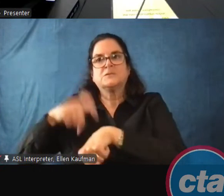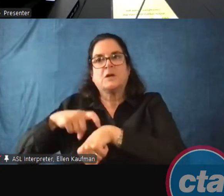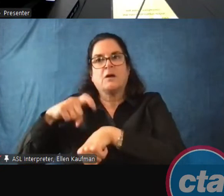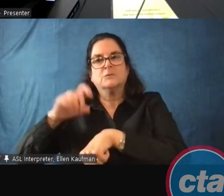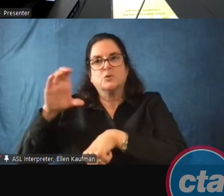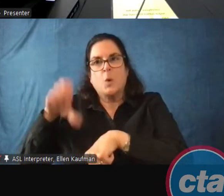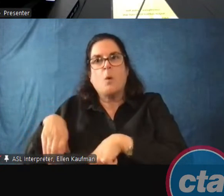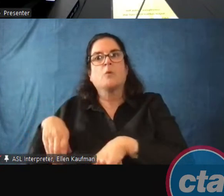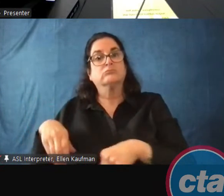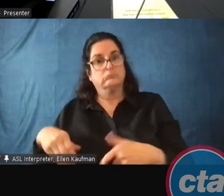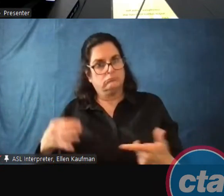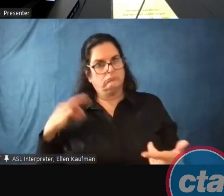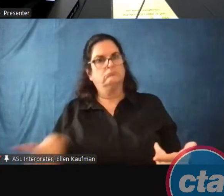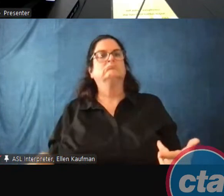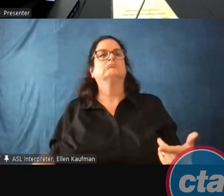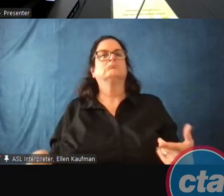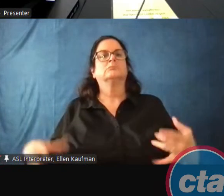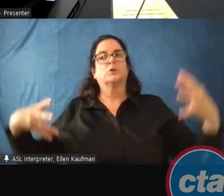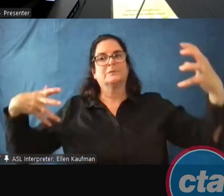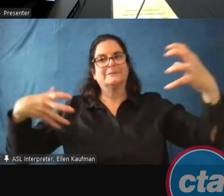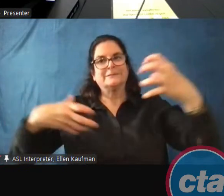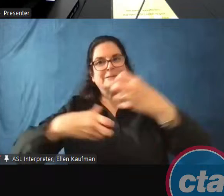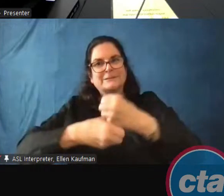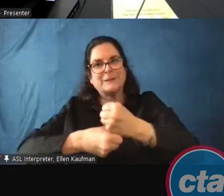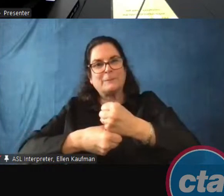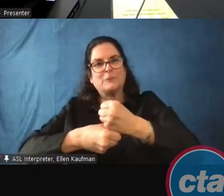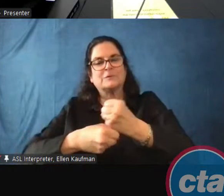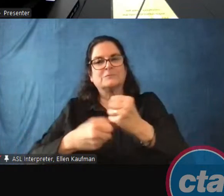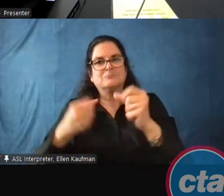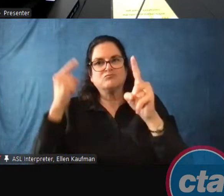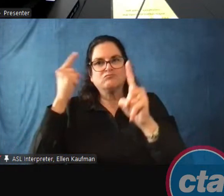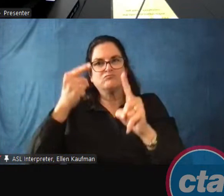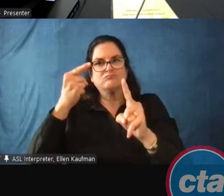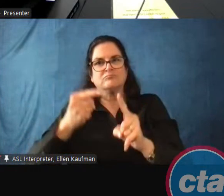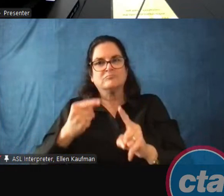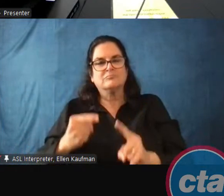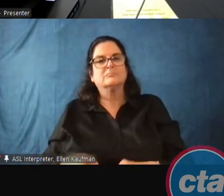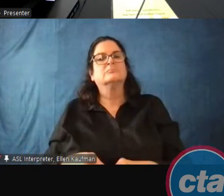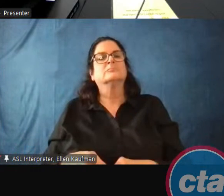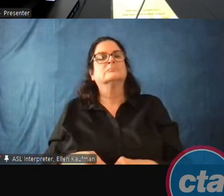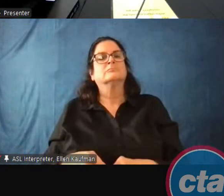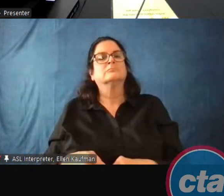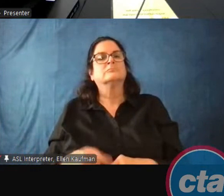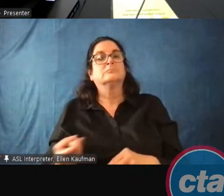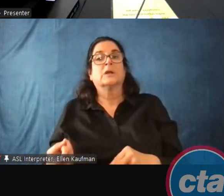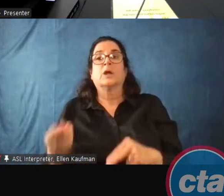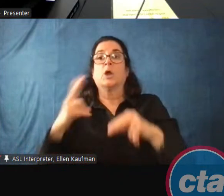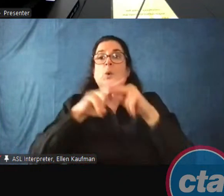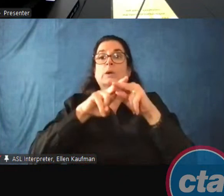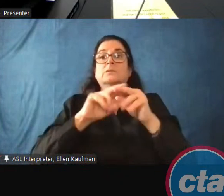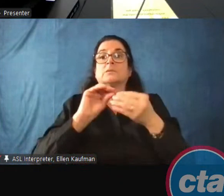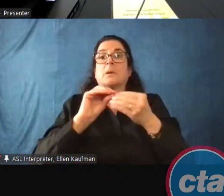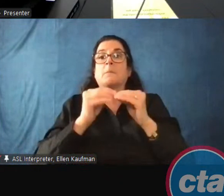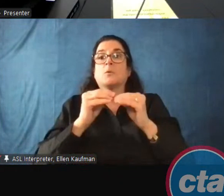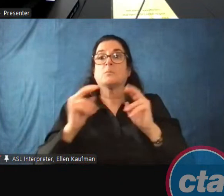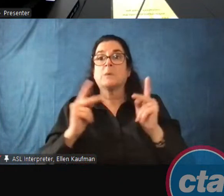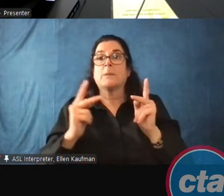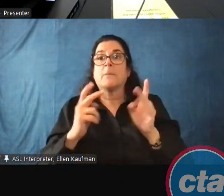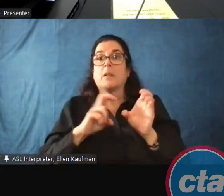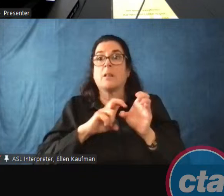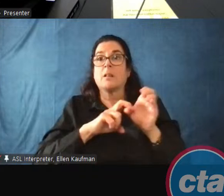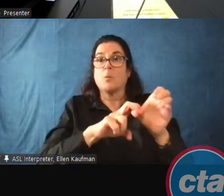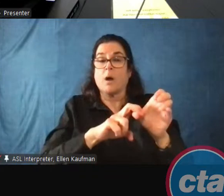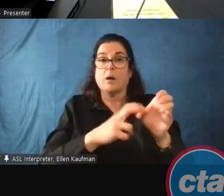So as a summary, coming to some of the key takeaways, increase in transit boarding from